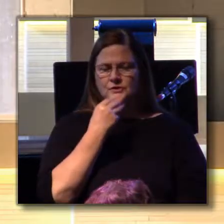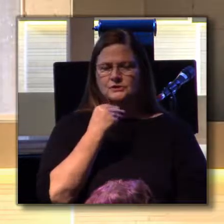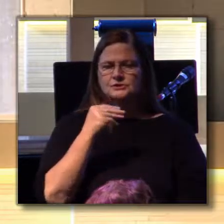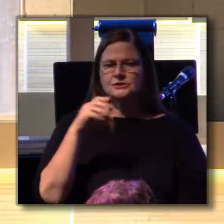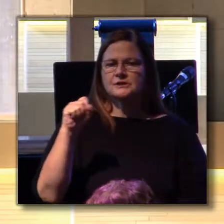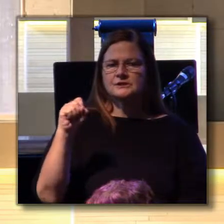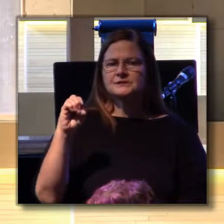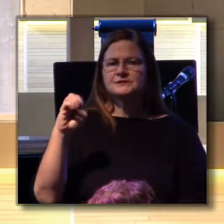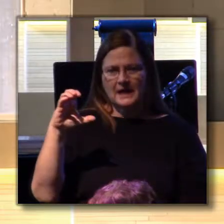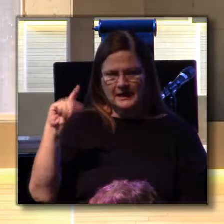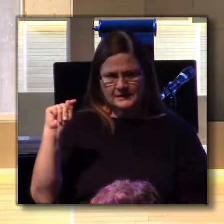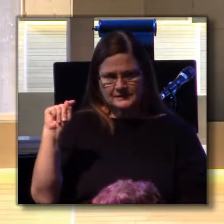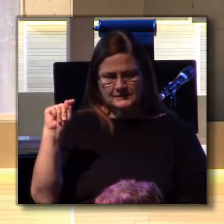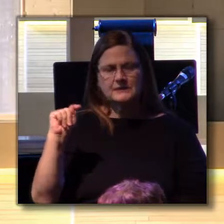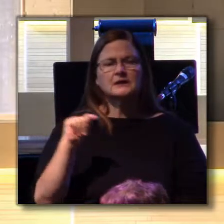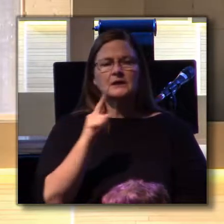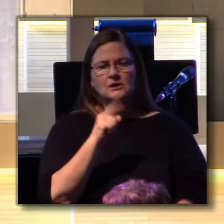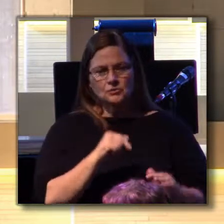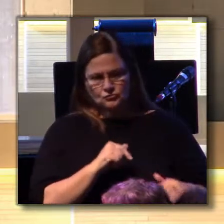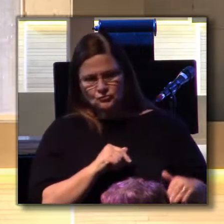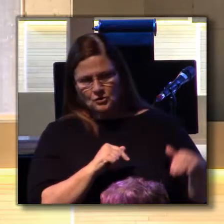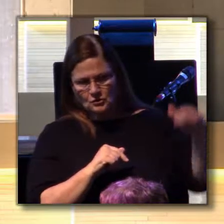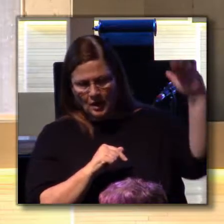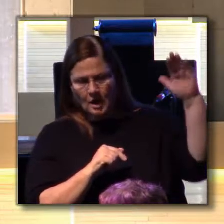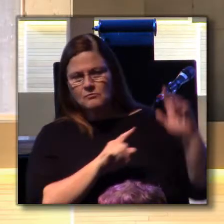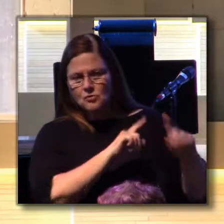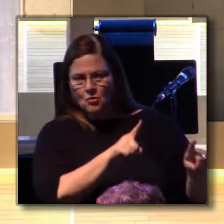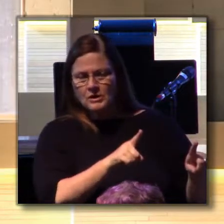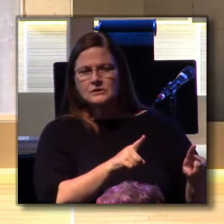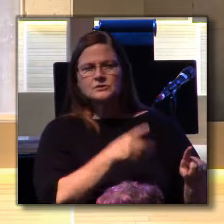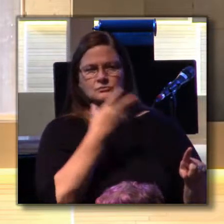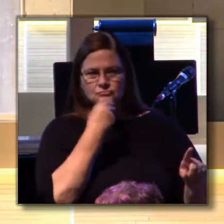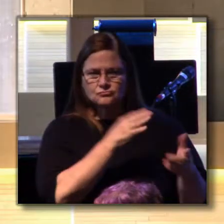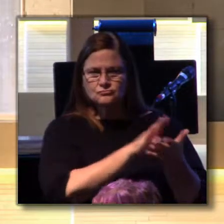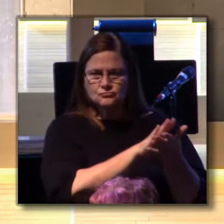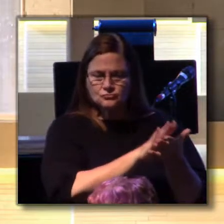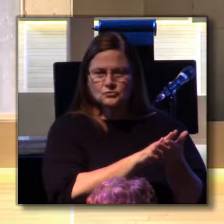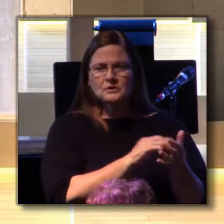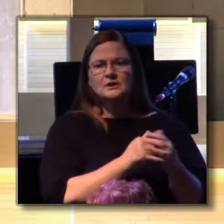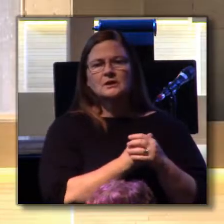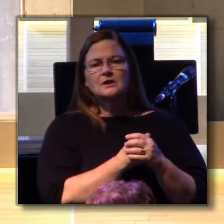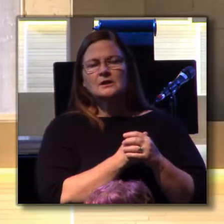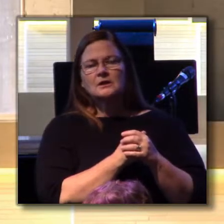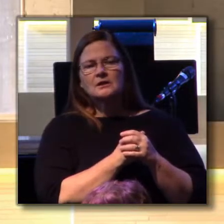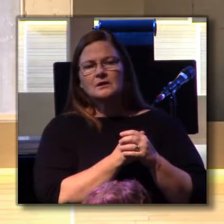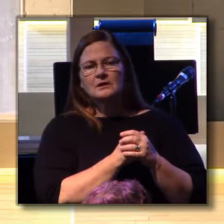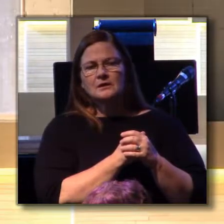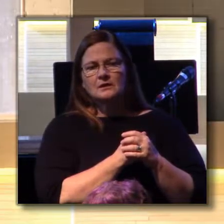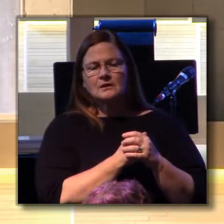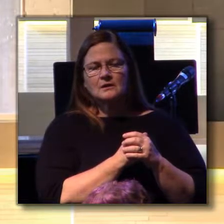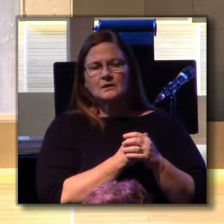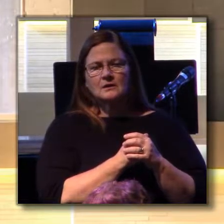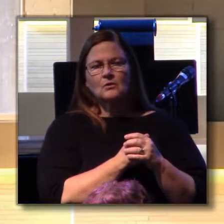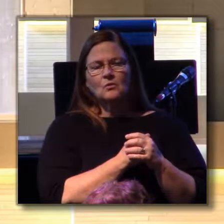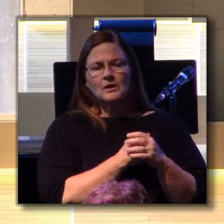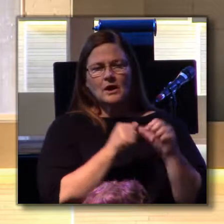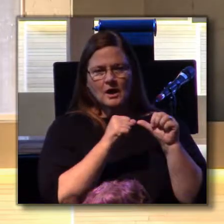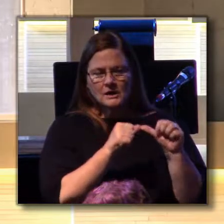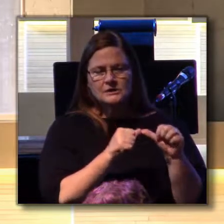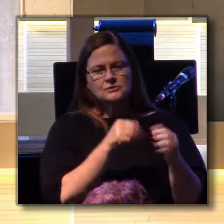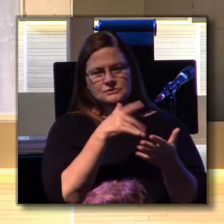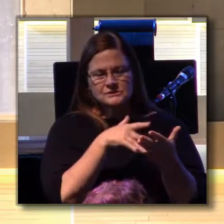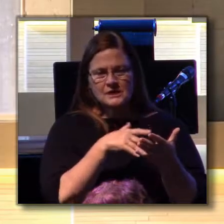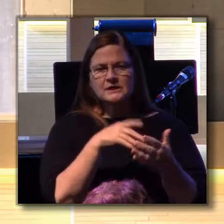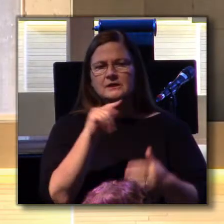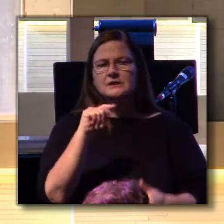Grew up going to the cheder, to the school, and then he went on to study Talmud